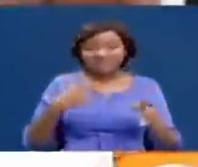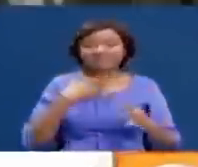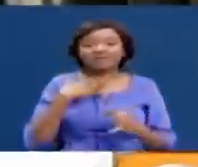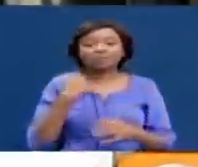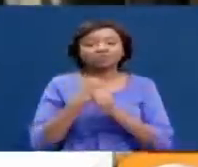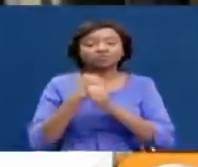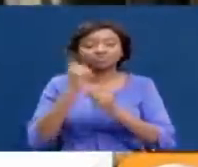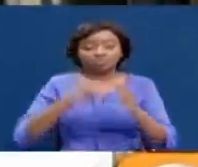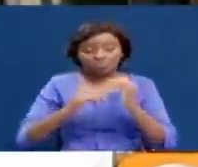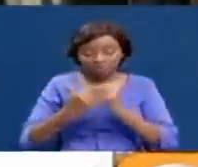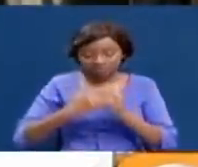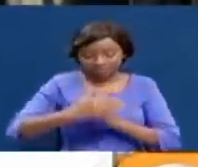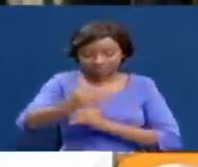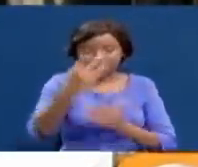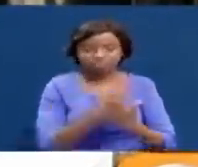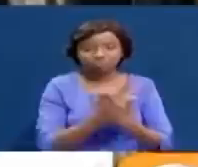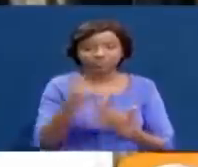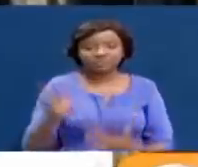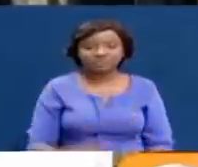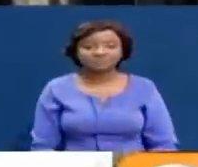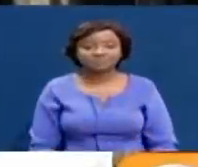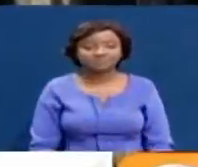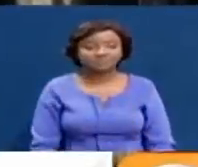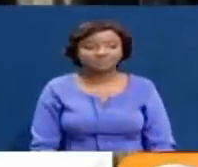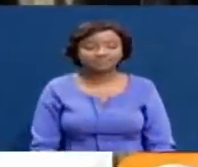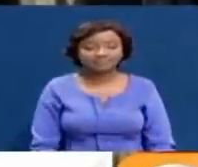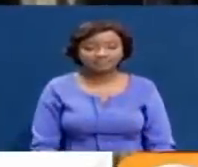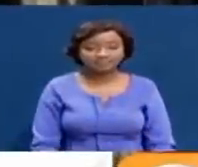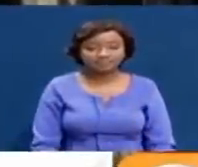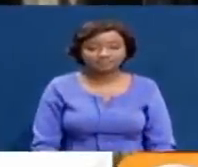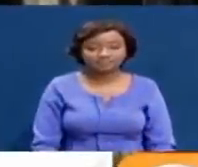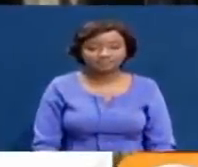for the next 2 weeks. Asha Mwilu, Citizen TV.